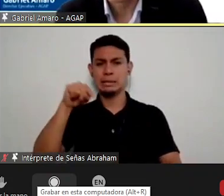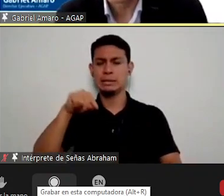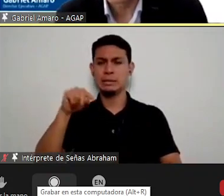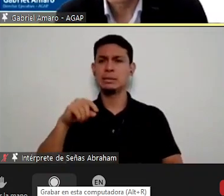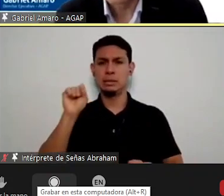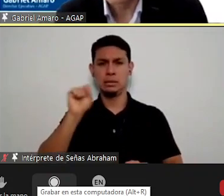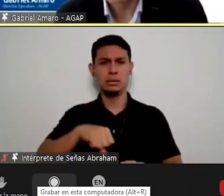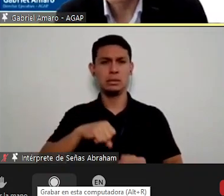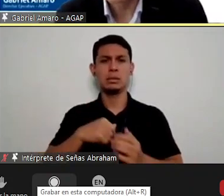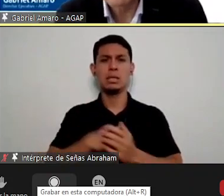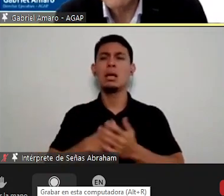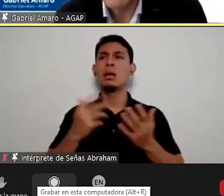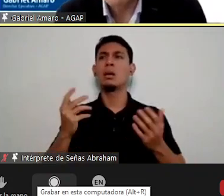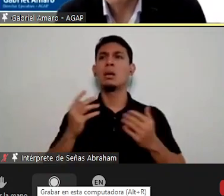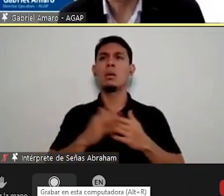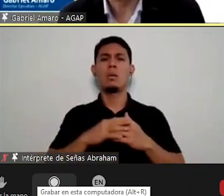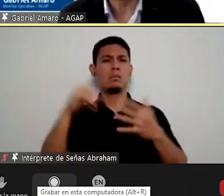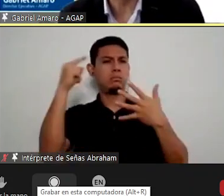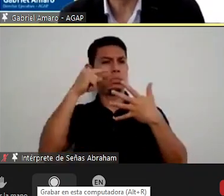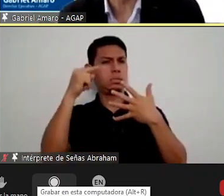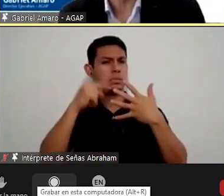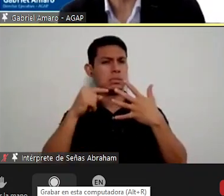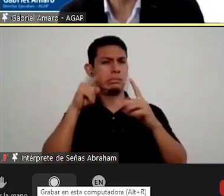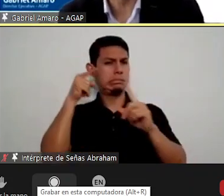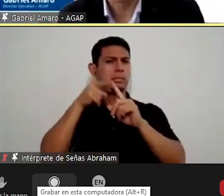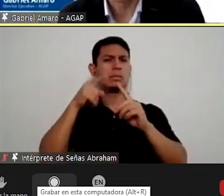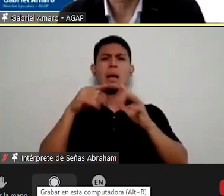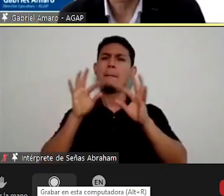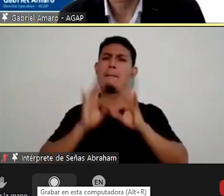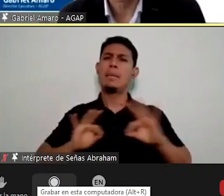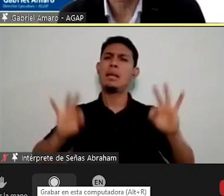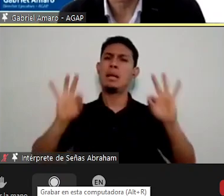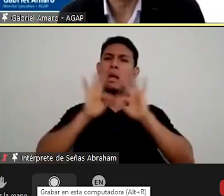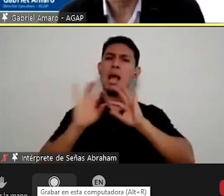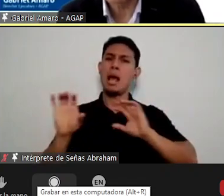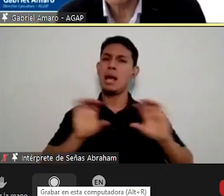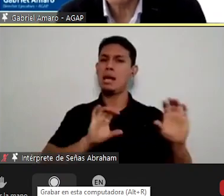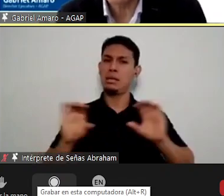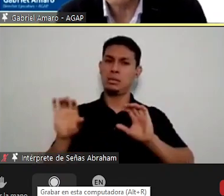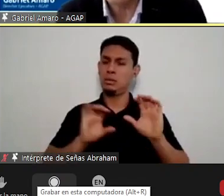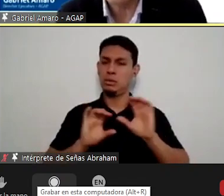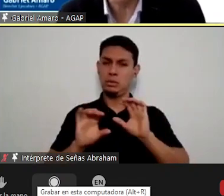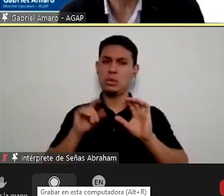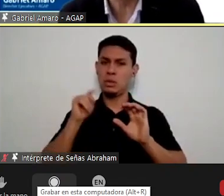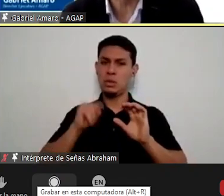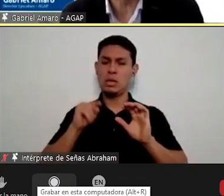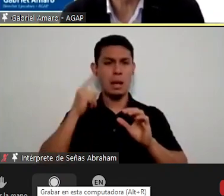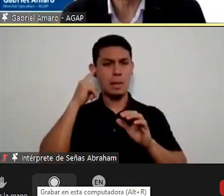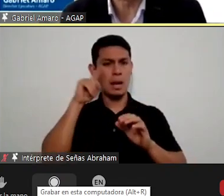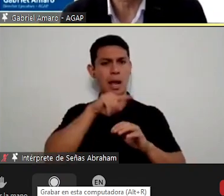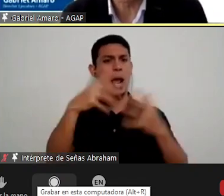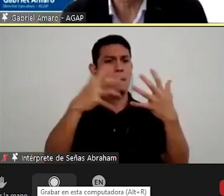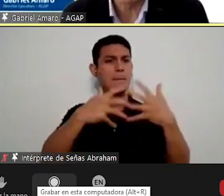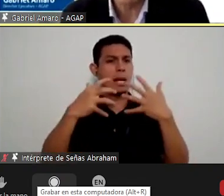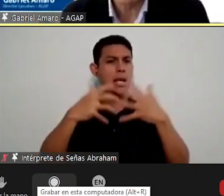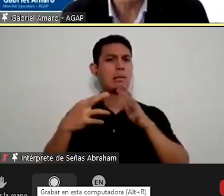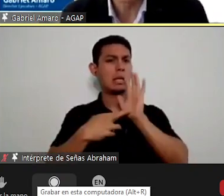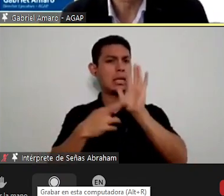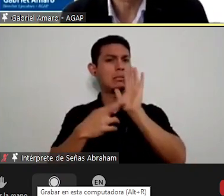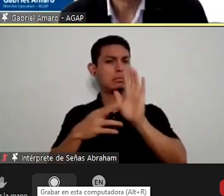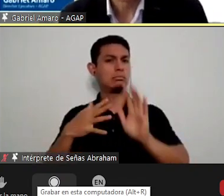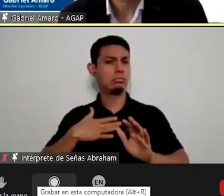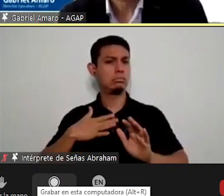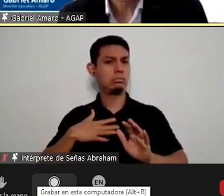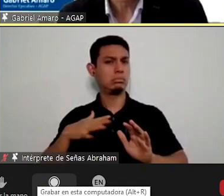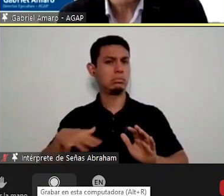that is one of uh major points for acting of the guild and the companies